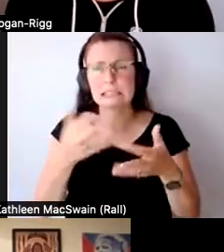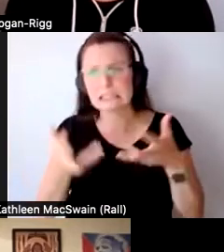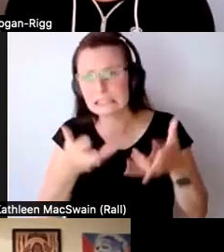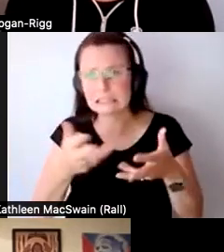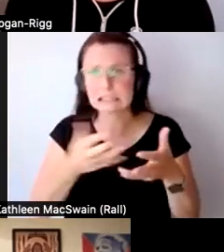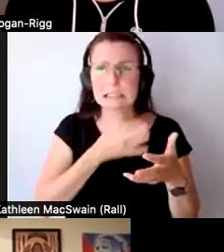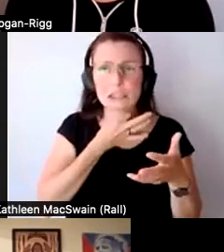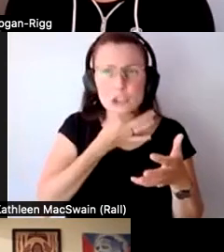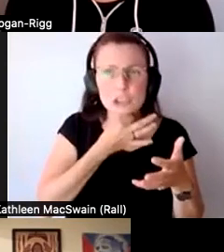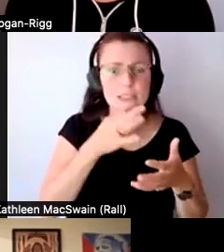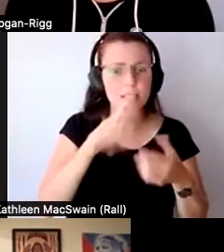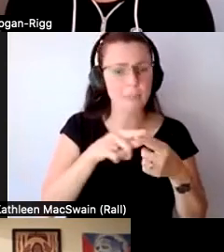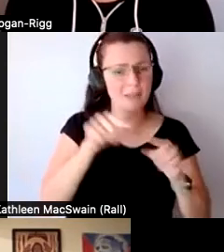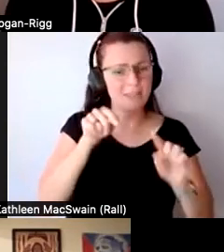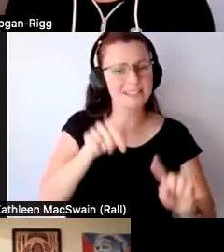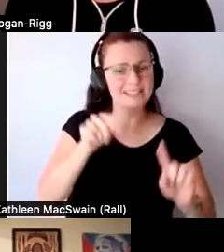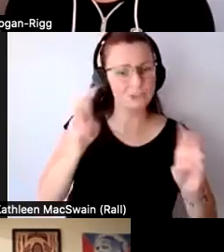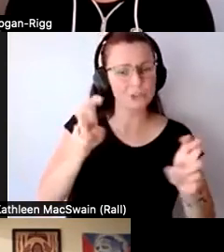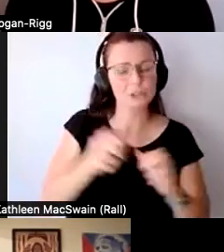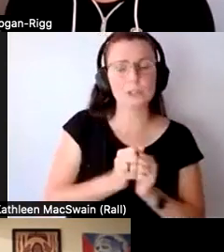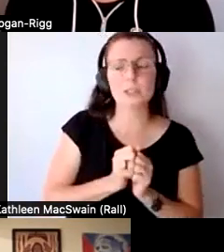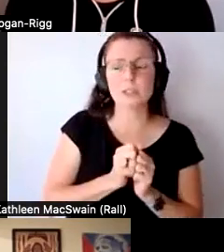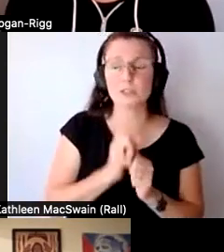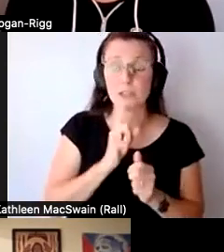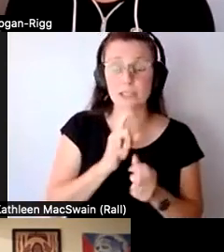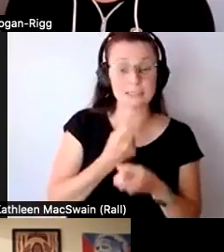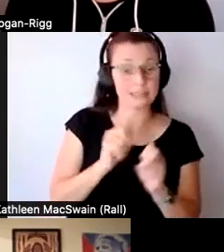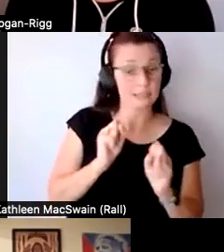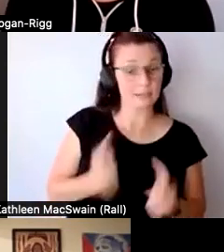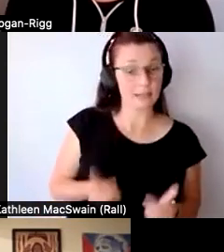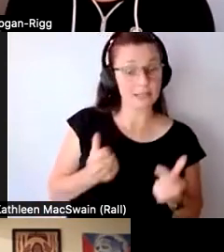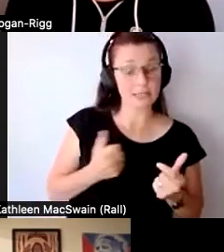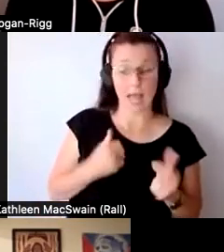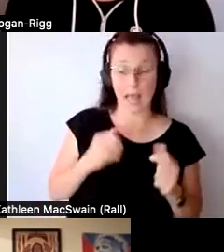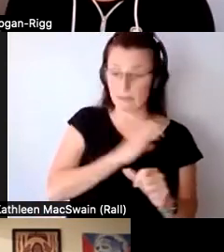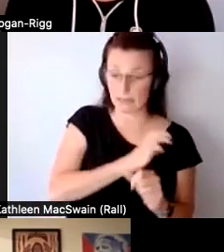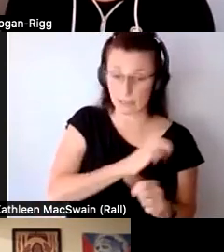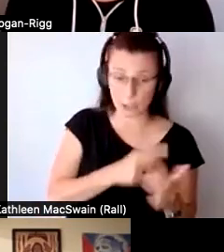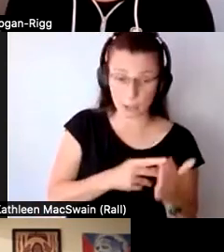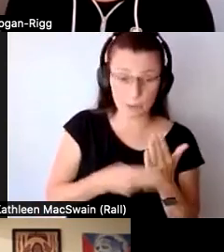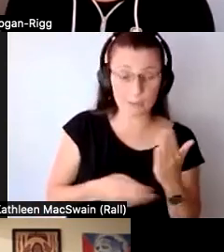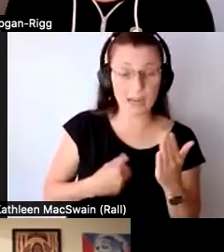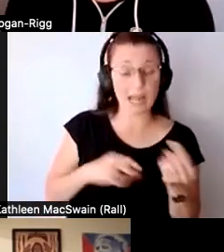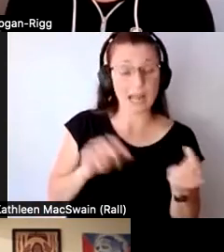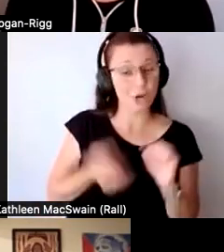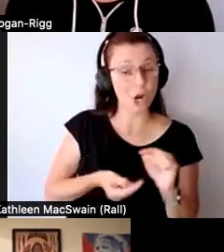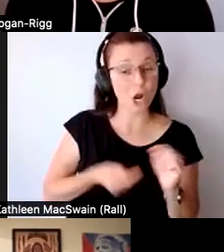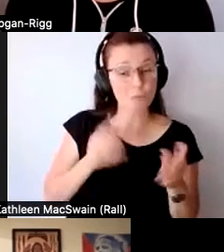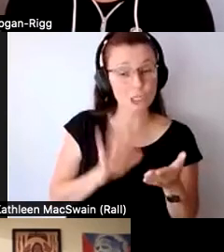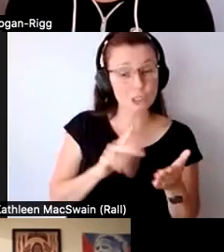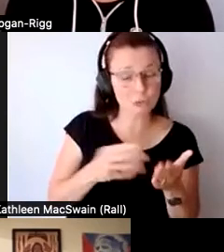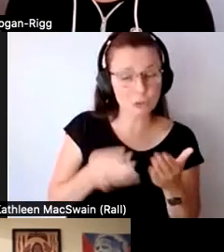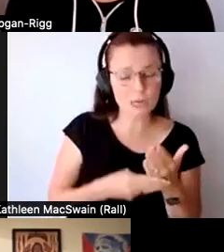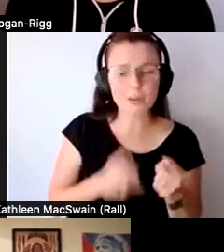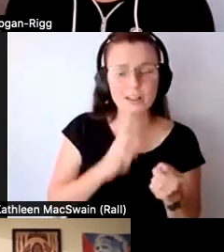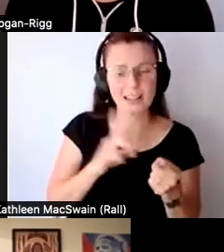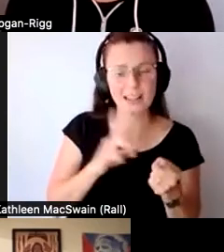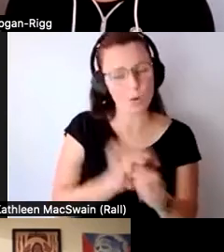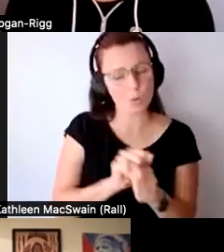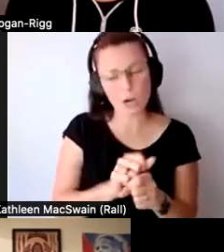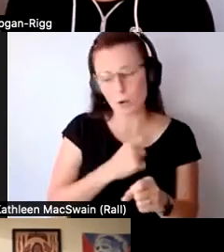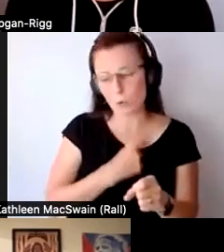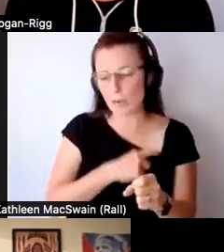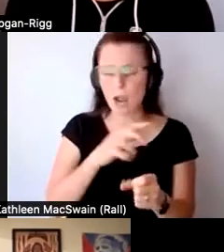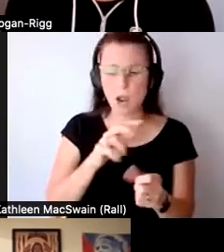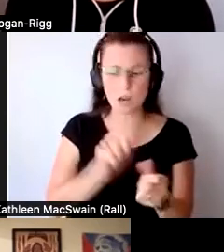saving lives, having a clinical program, having a harm reduction program, is not illegal. So we're doing that work actively. And we invite people that are